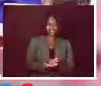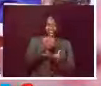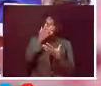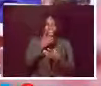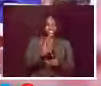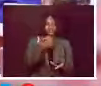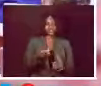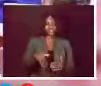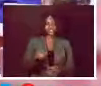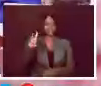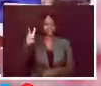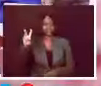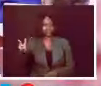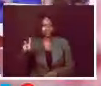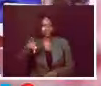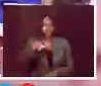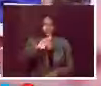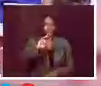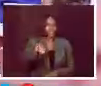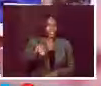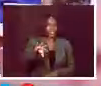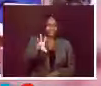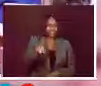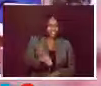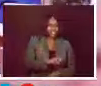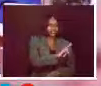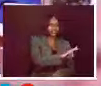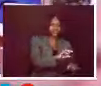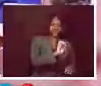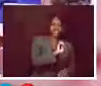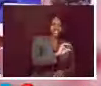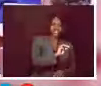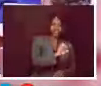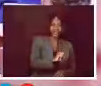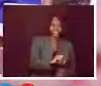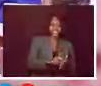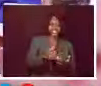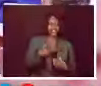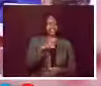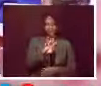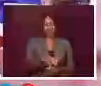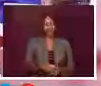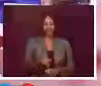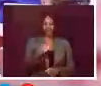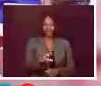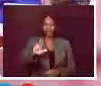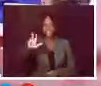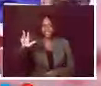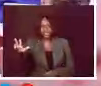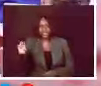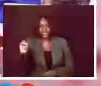in Pan-African Parliament and 2 in ECOWAS, so that we'll have our 4. Or no, give us 3